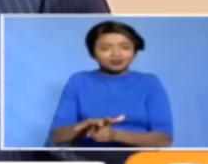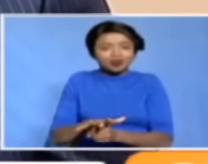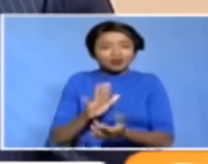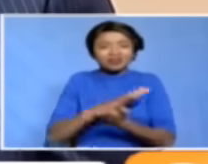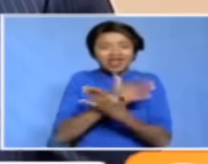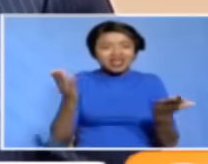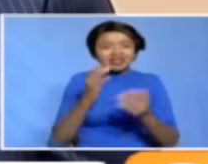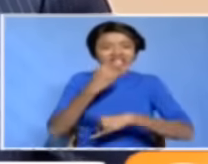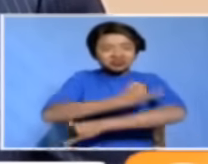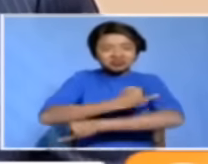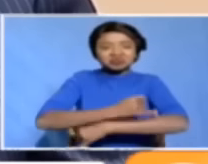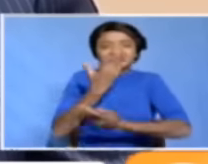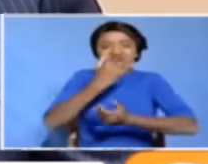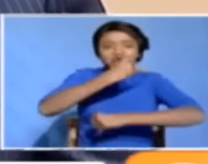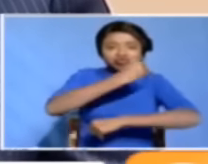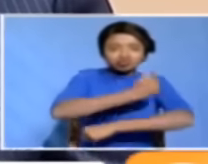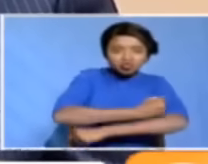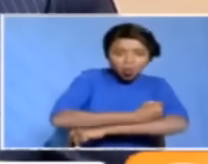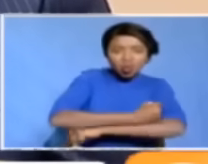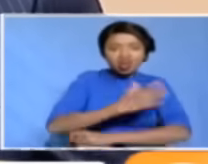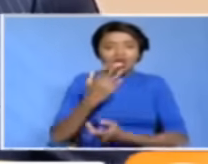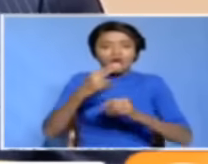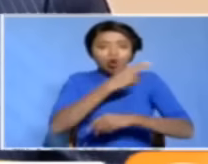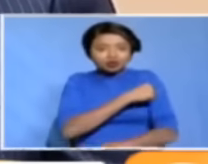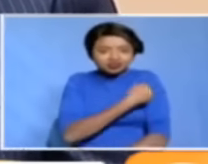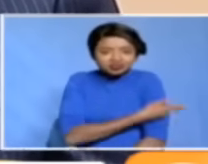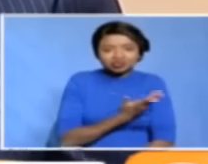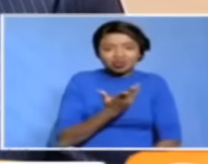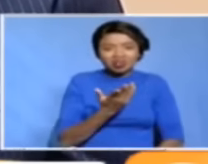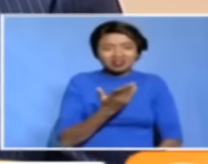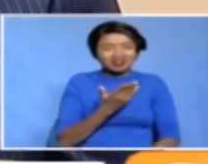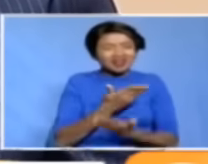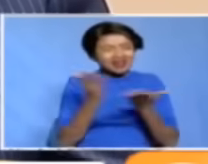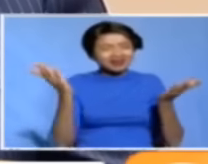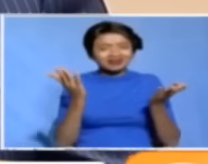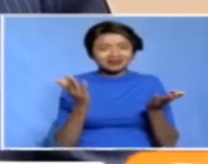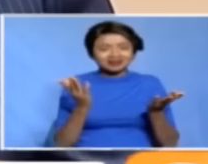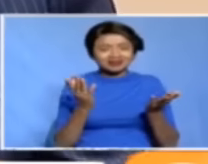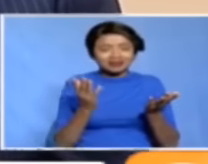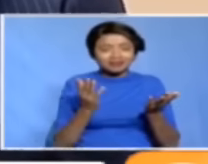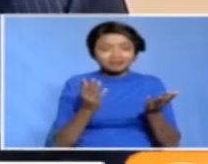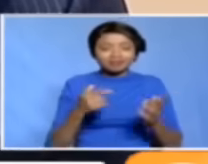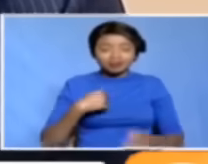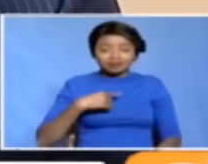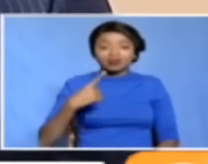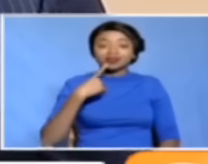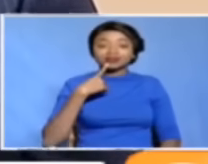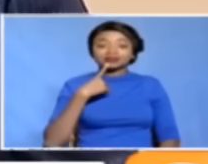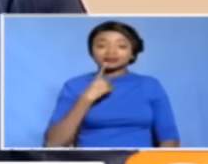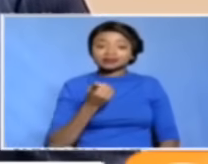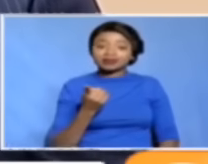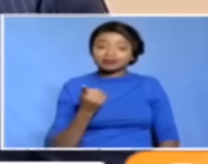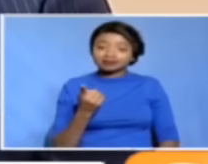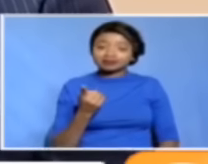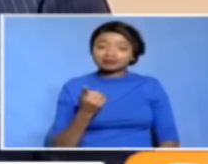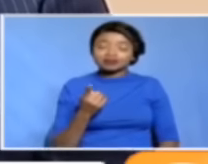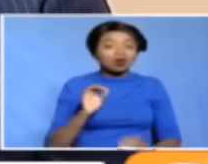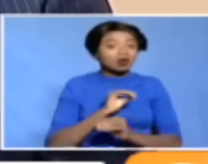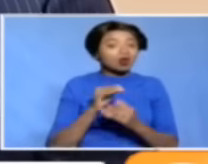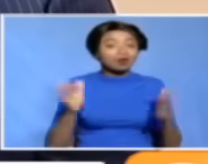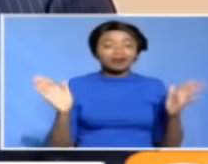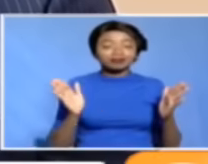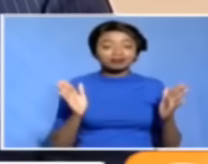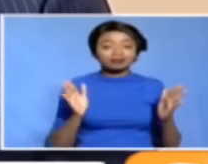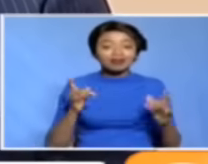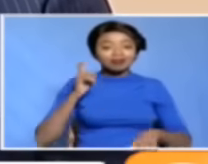school, whether it's a hospital, whether it is a mall. So I will say it. It doesn't matter. I'll say it openly. Okay. When it comes